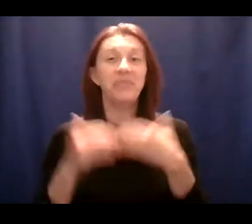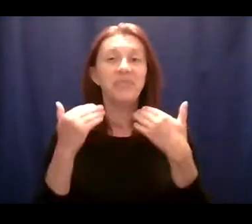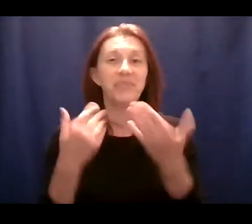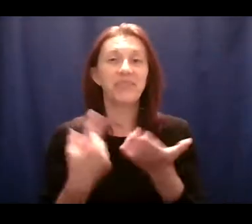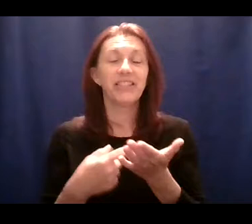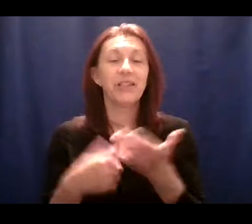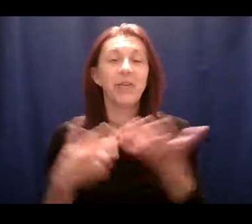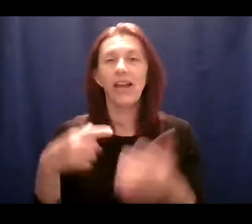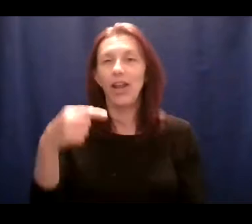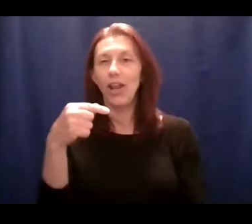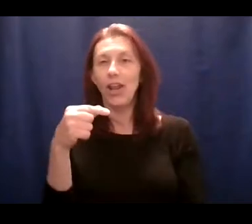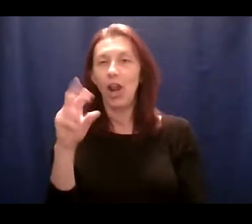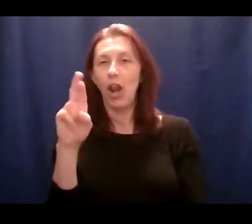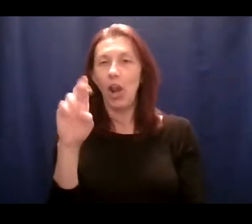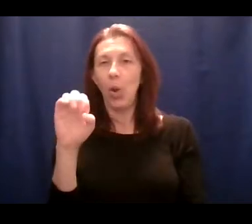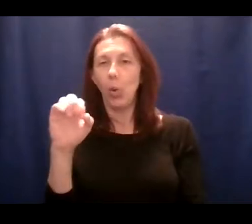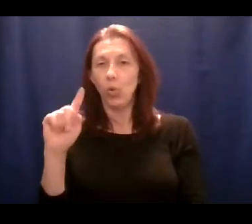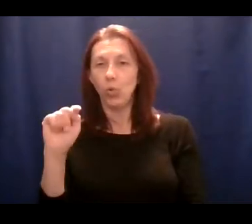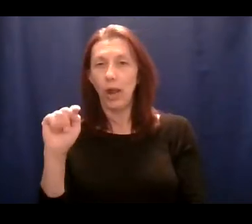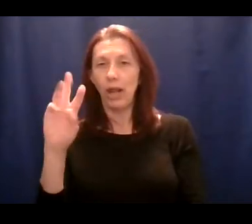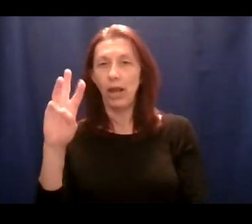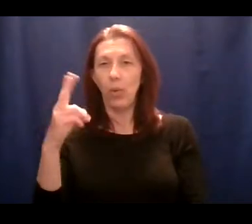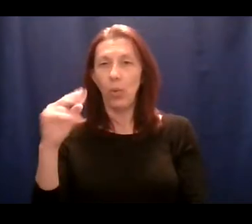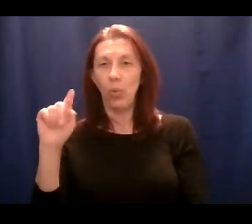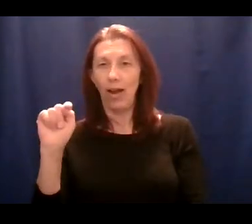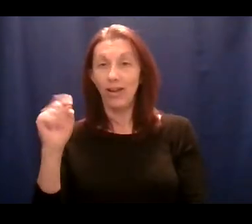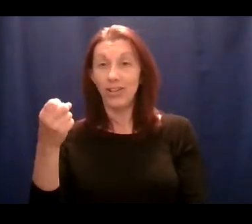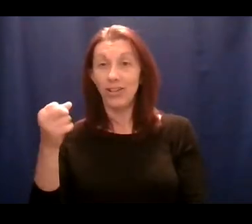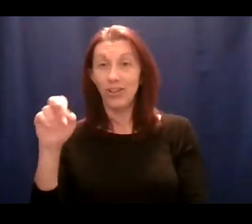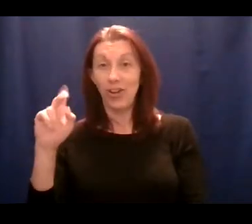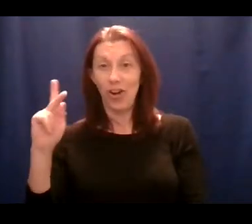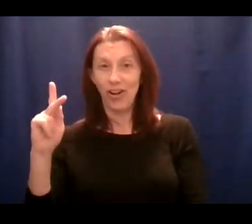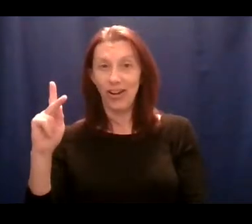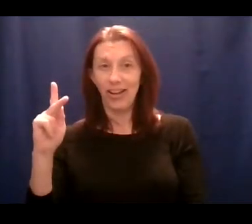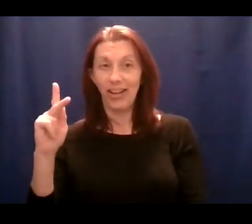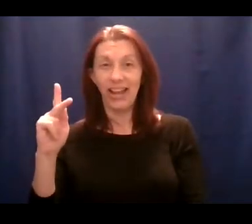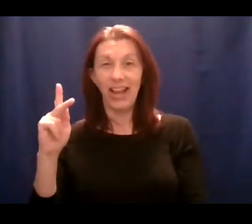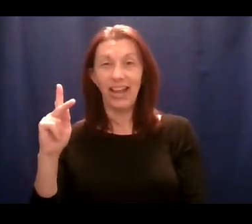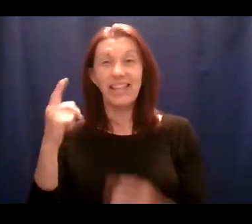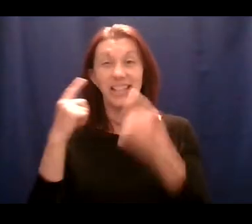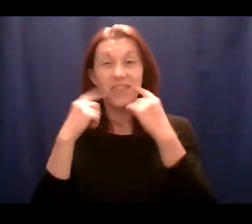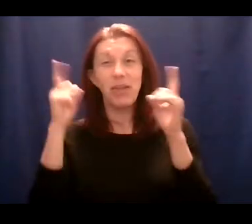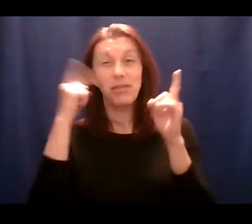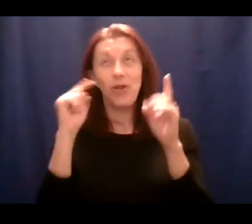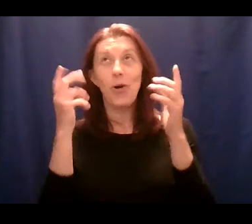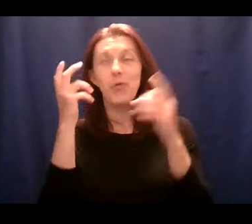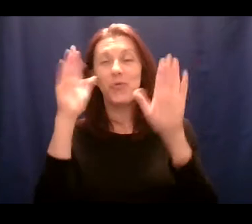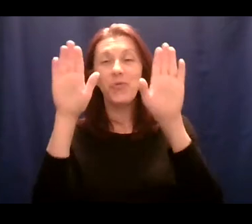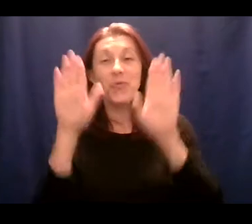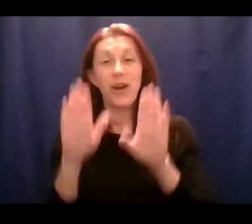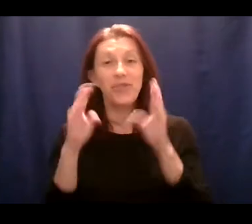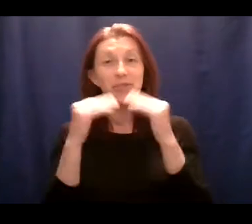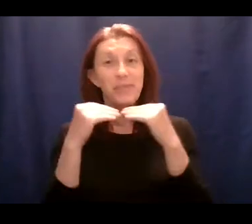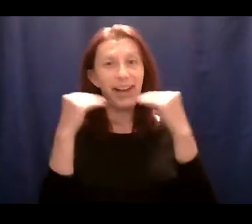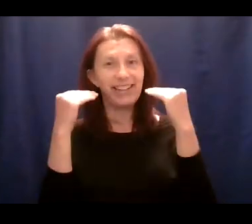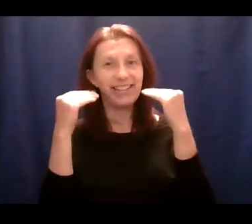shark. So the great white shark is known for having a really wonderful smile. Look at that smile. Now, the great white